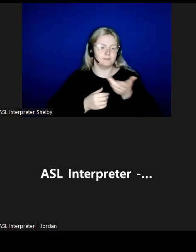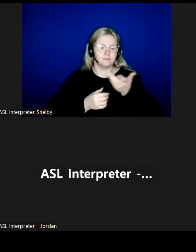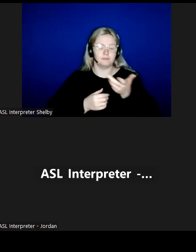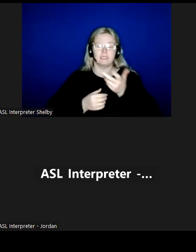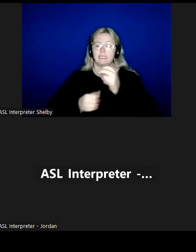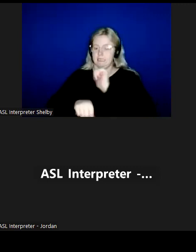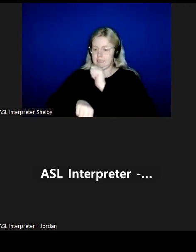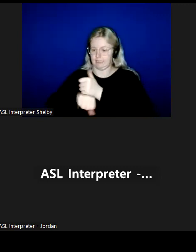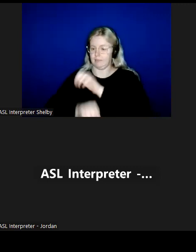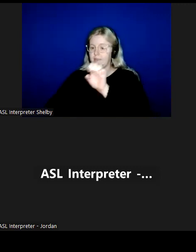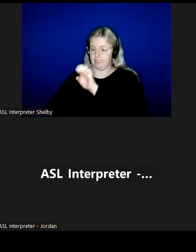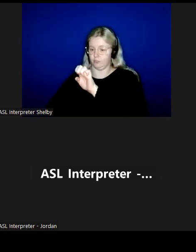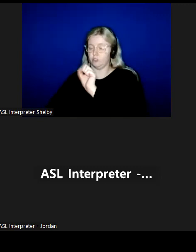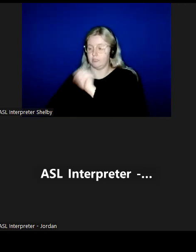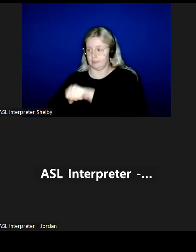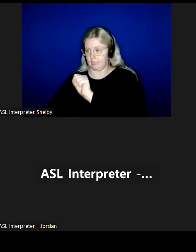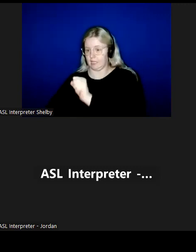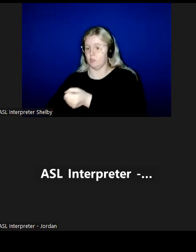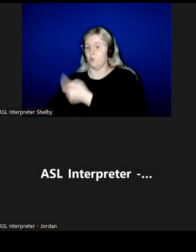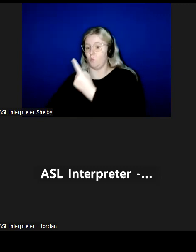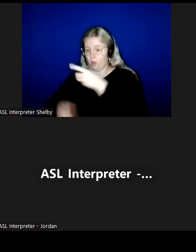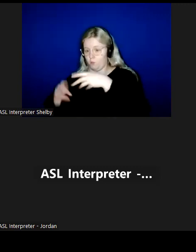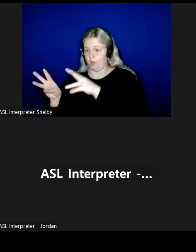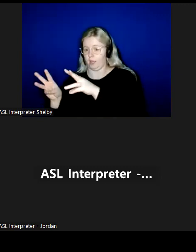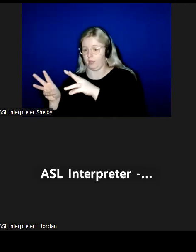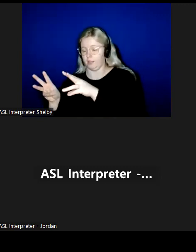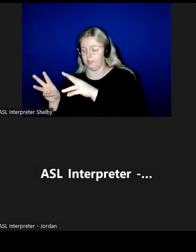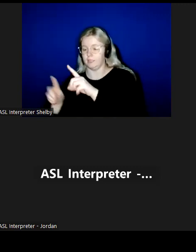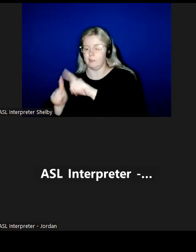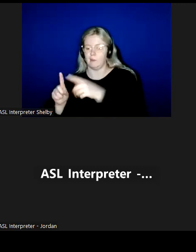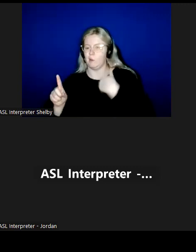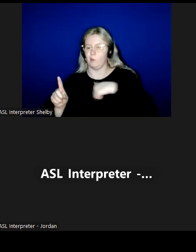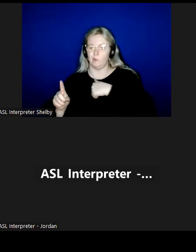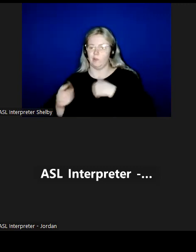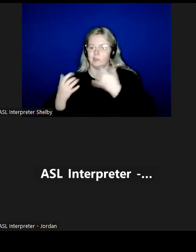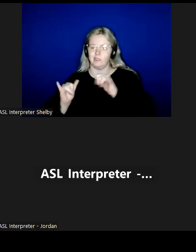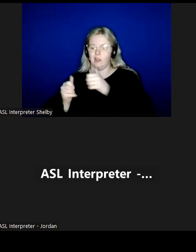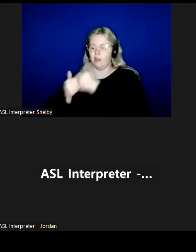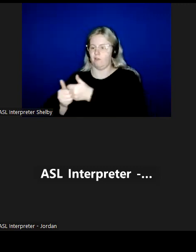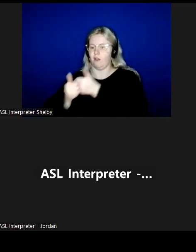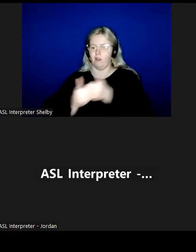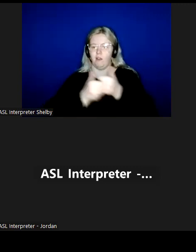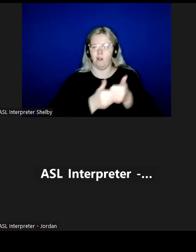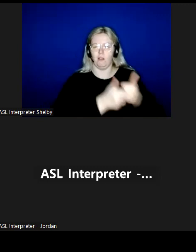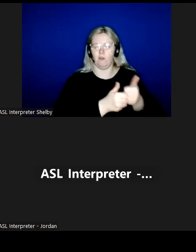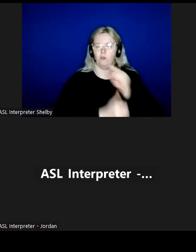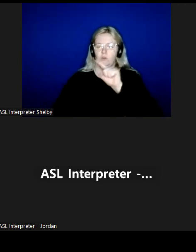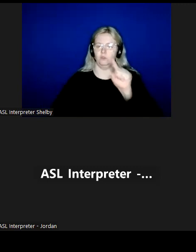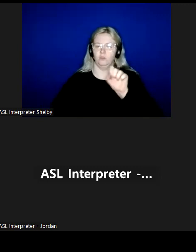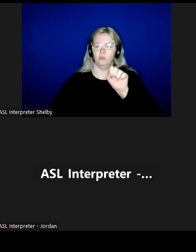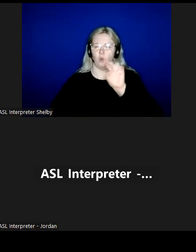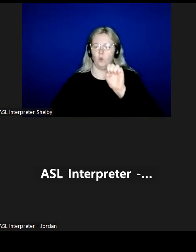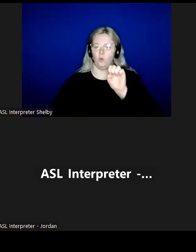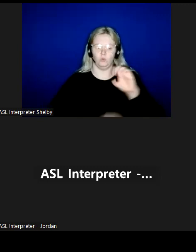Eastern Zone in one way. We're still very much zone specific at this point during the transition. So the way